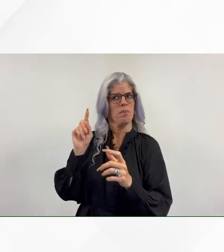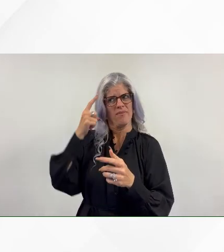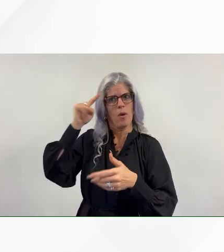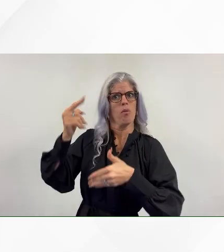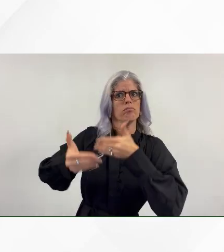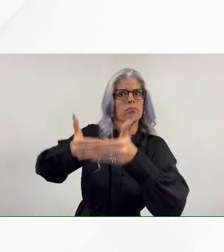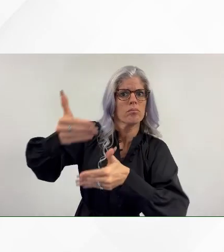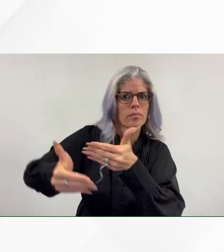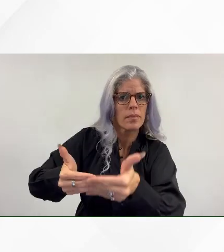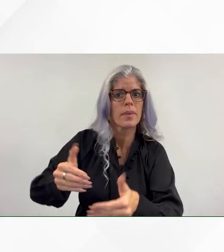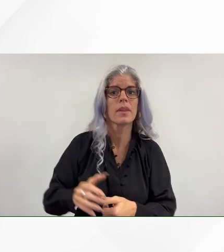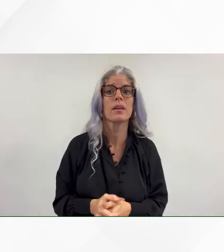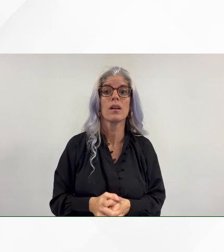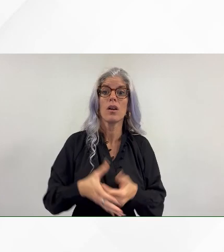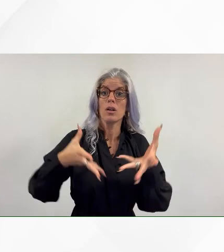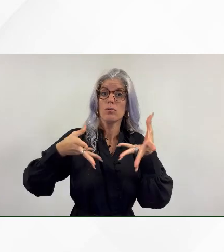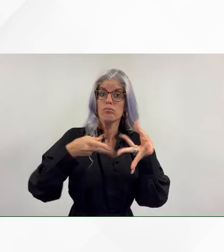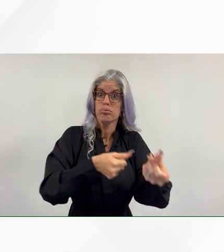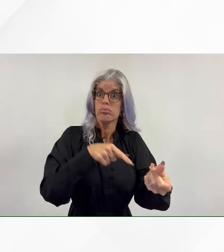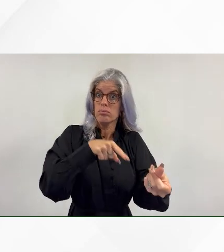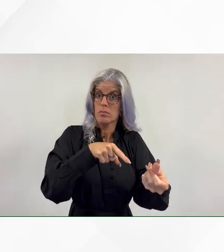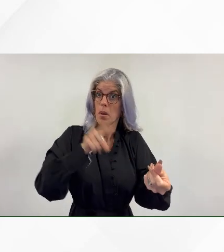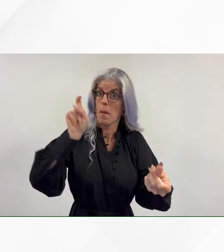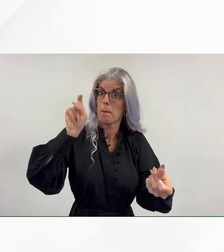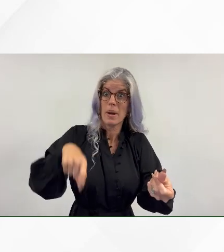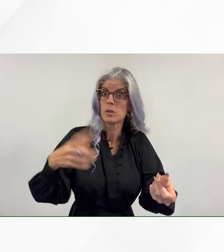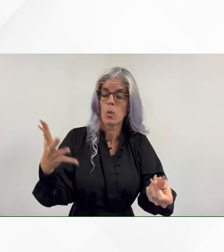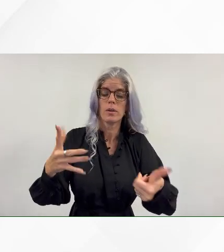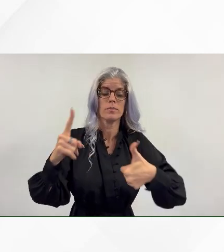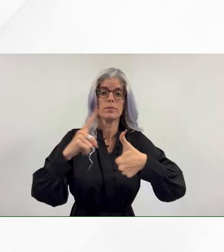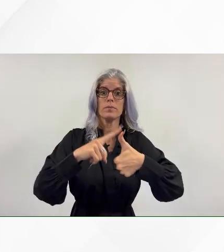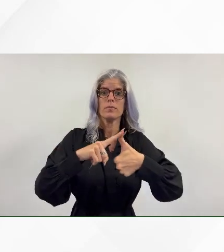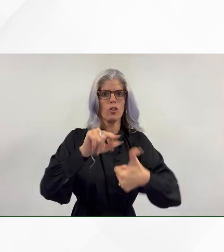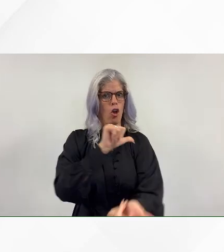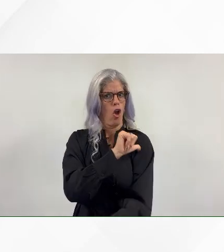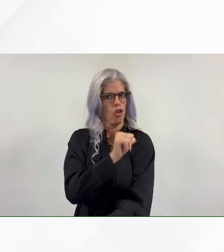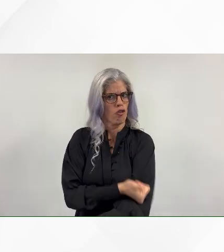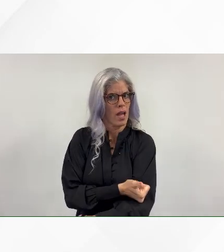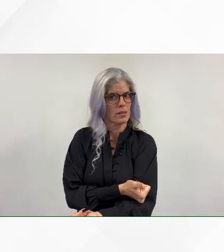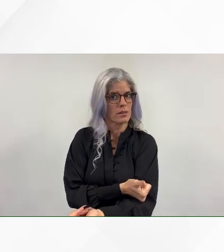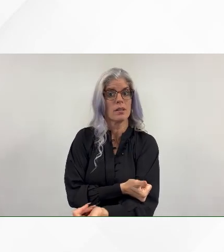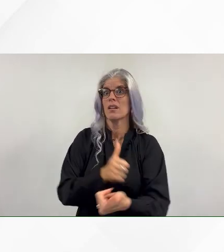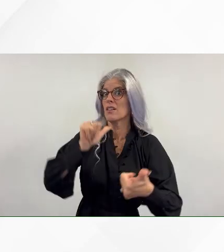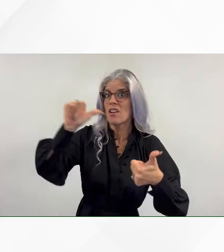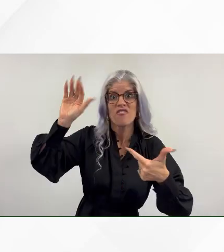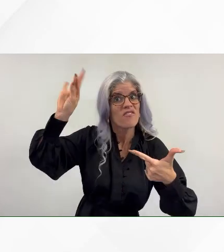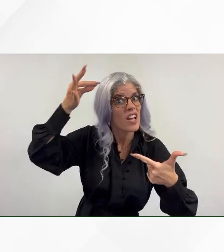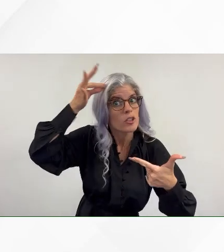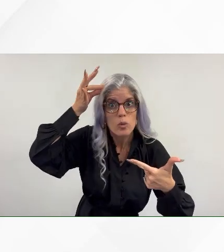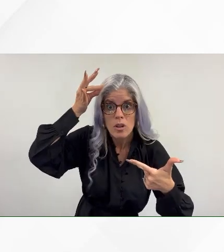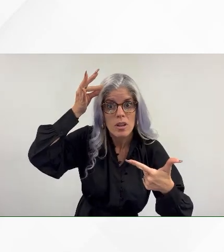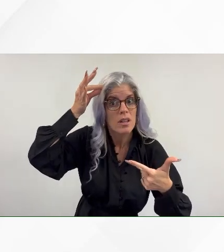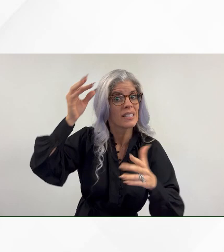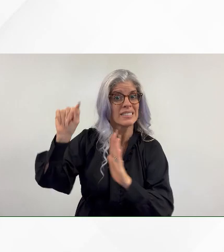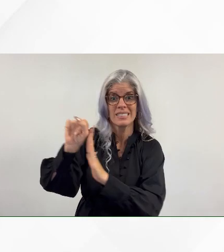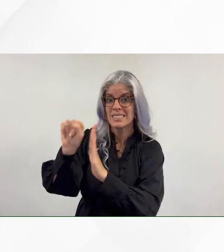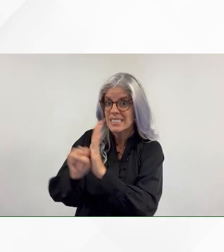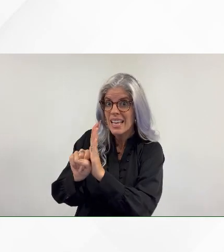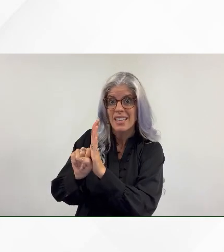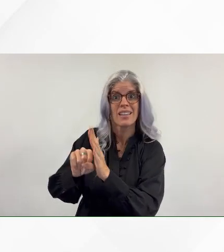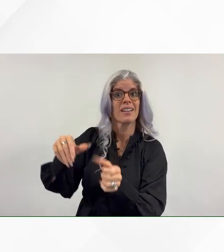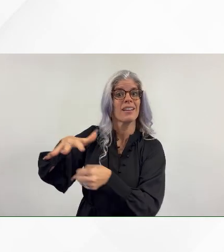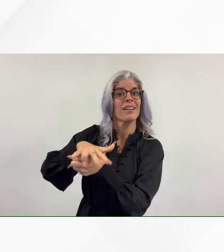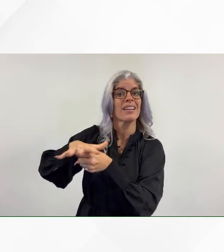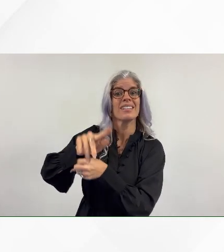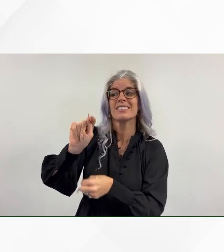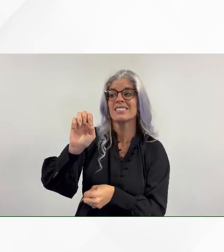cost must be consistent with the applicant's internal policies, regulations, and procedures that apply uniformly to both